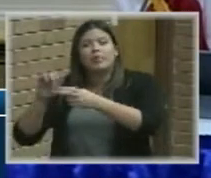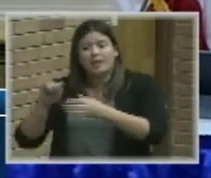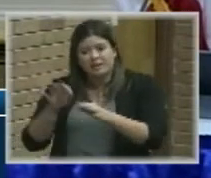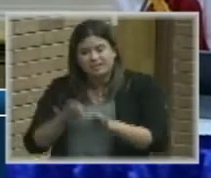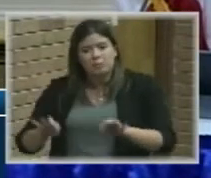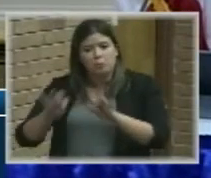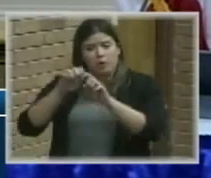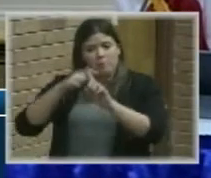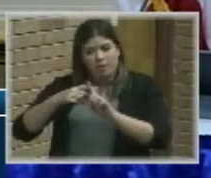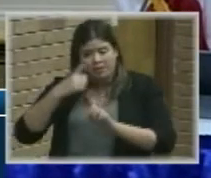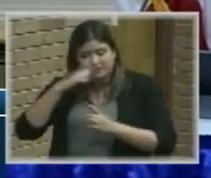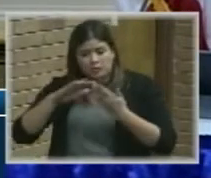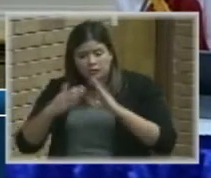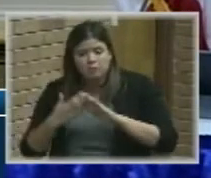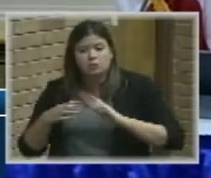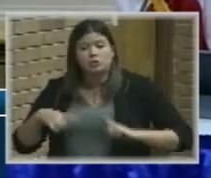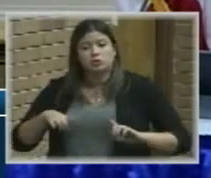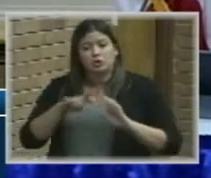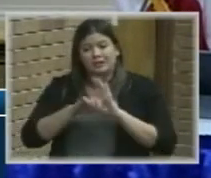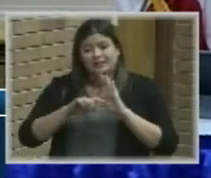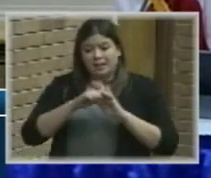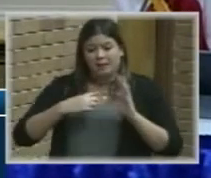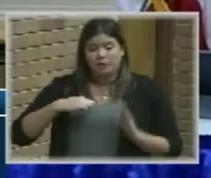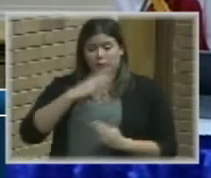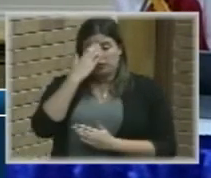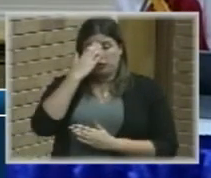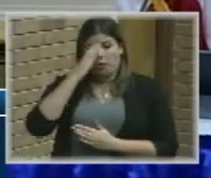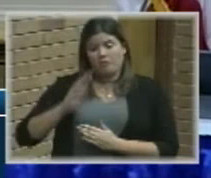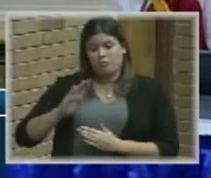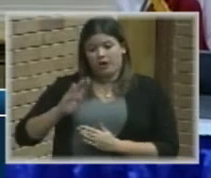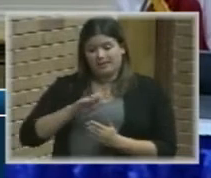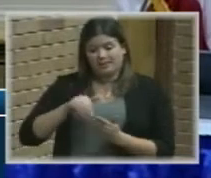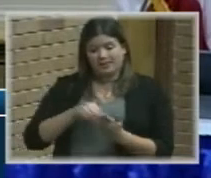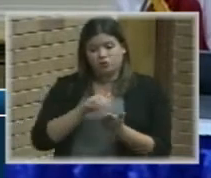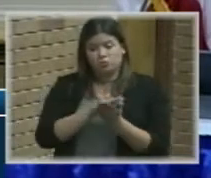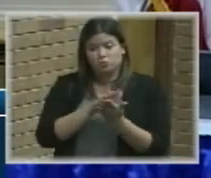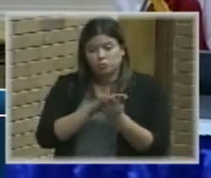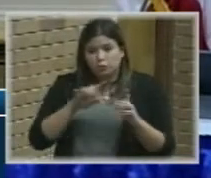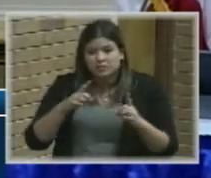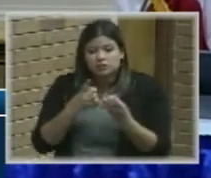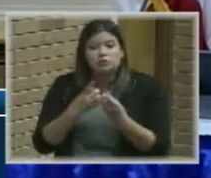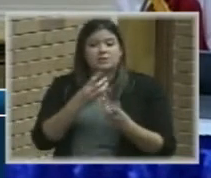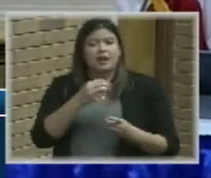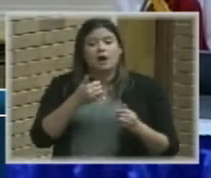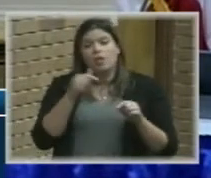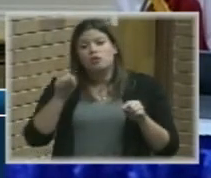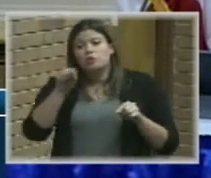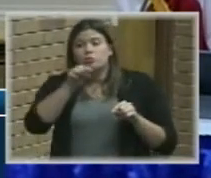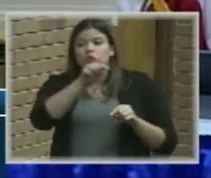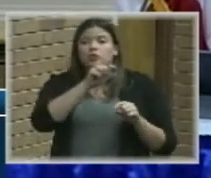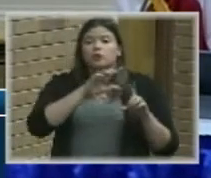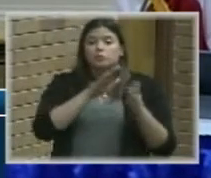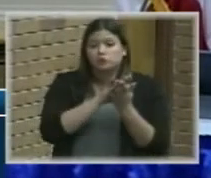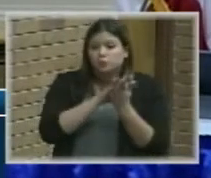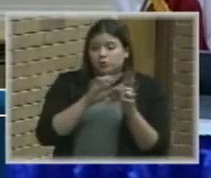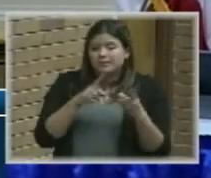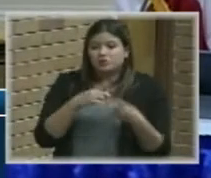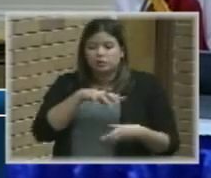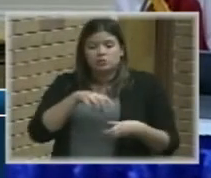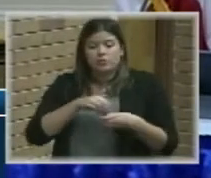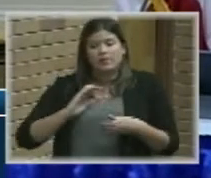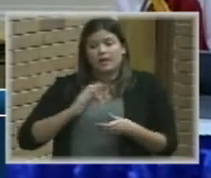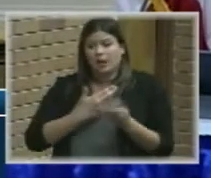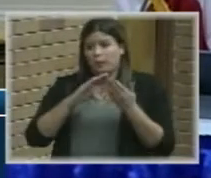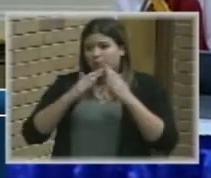at a time when we know that our Brighton Central School District and to some extent the other school districts that serve our community,